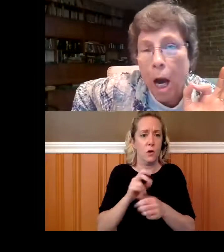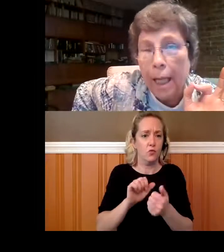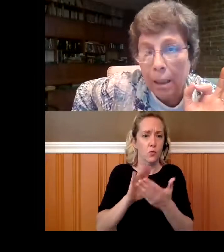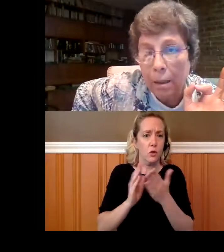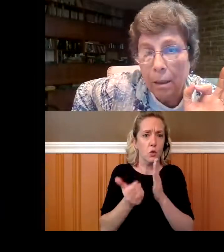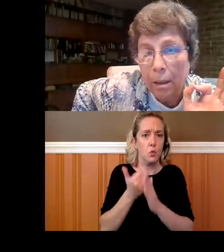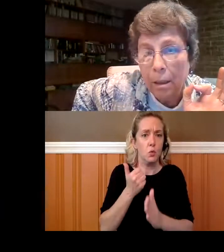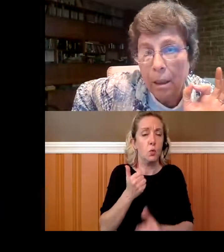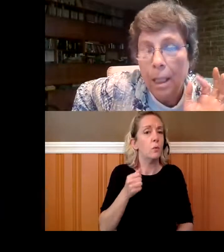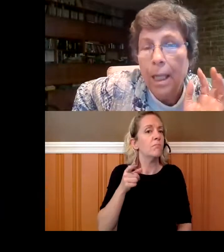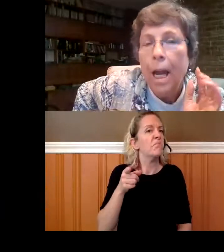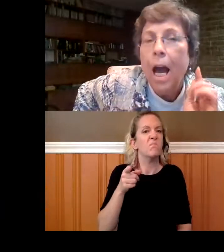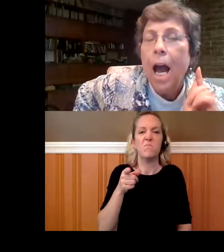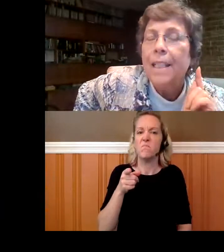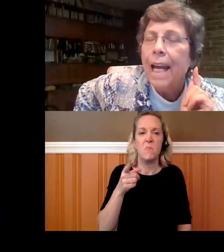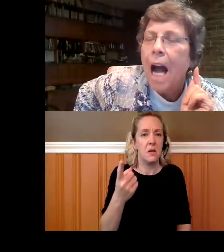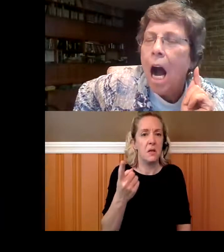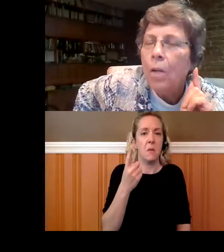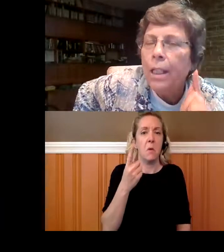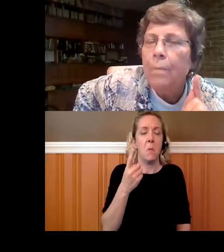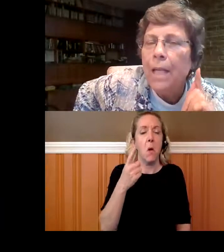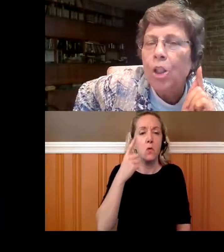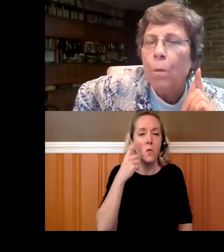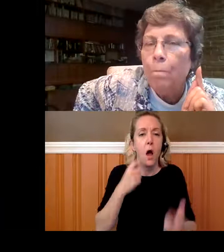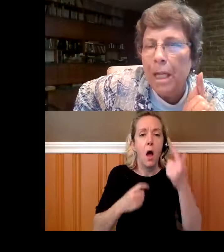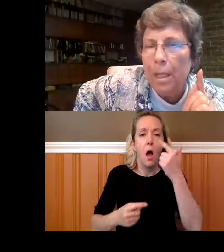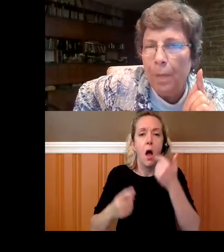saying, how could they be so mean to me?